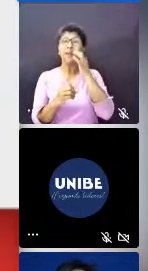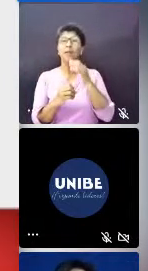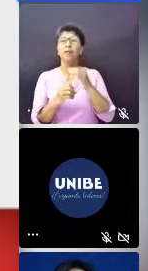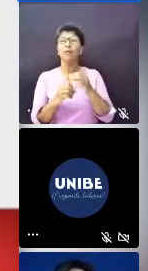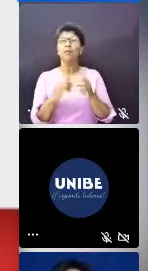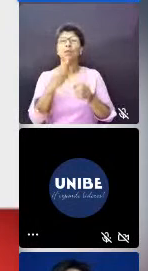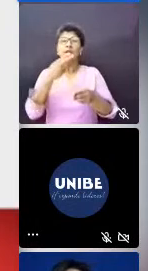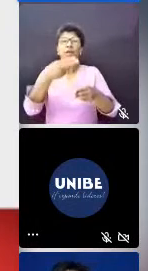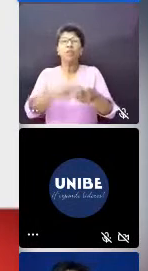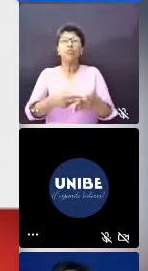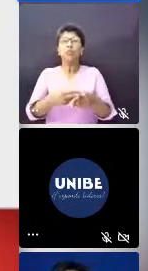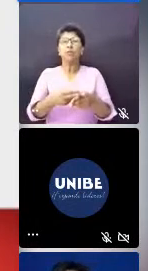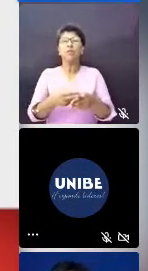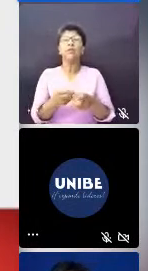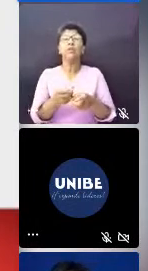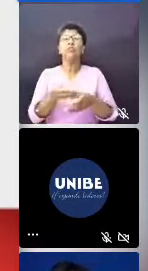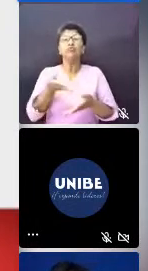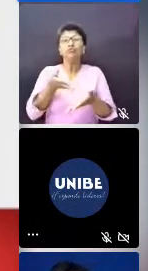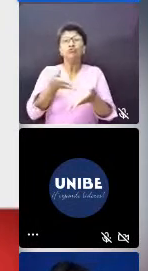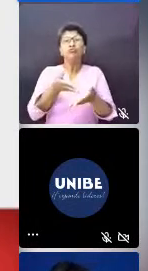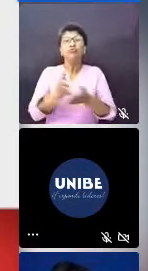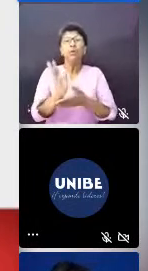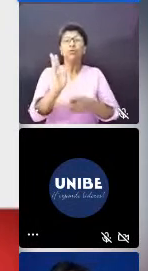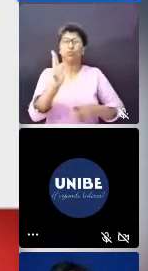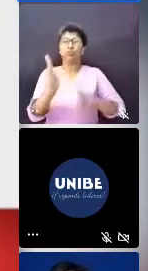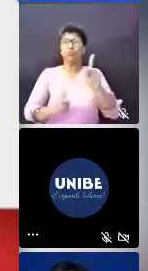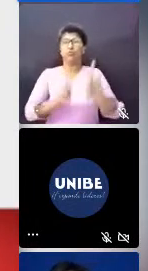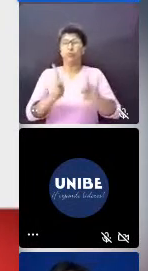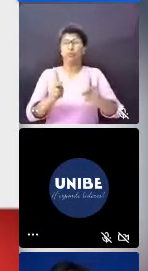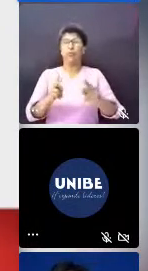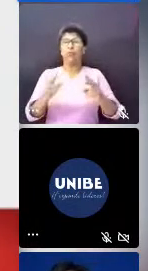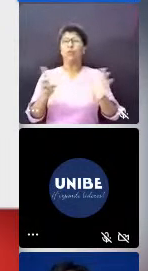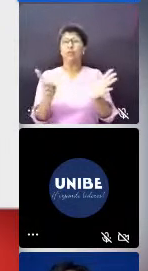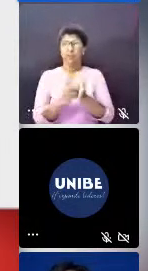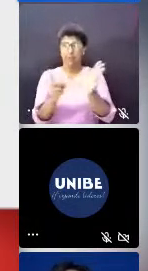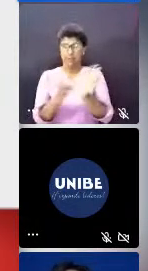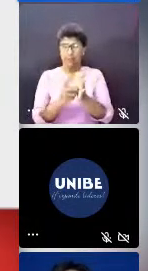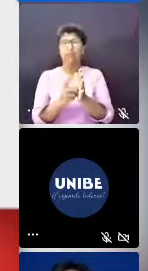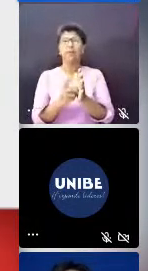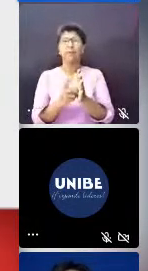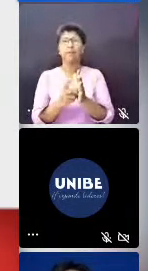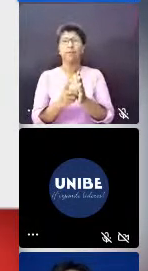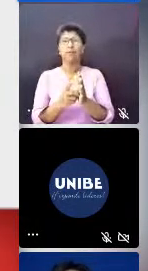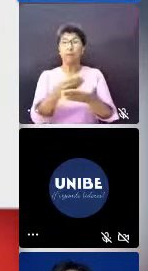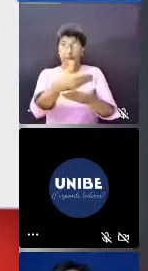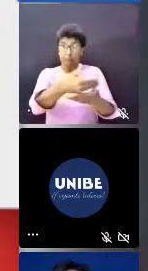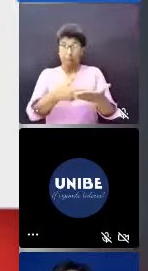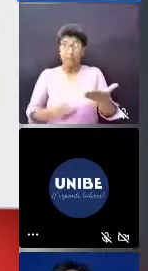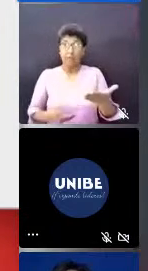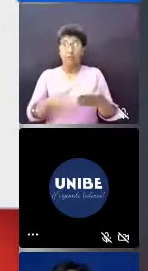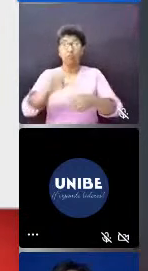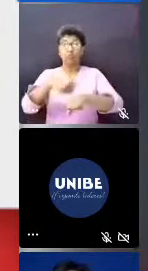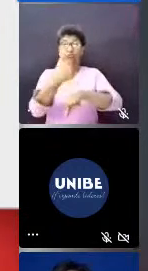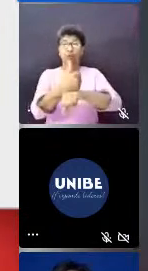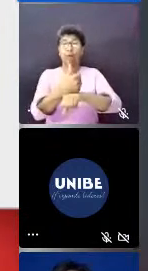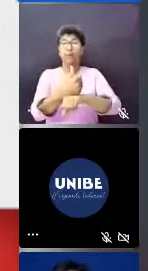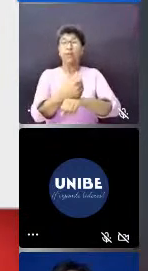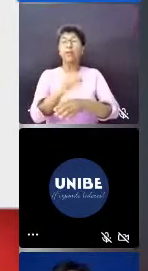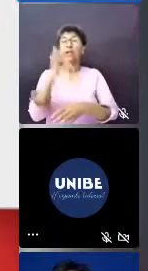which is called the Charter of Rights for Persons with Disabilities, which was established